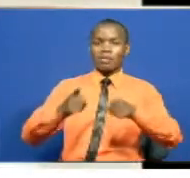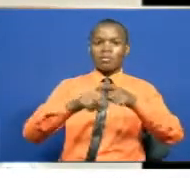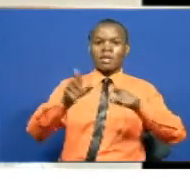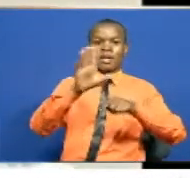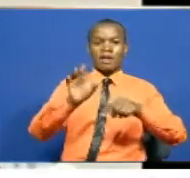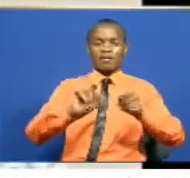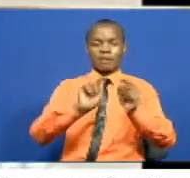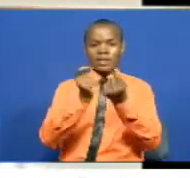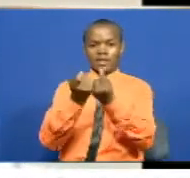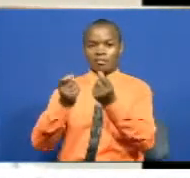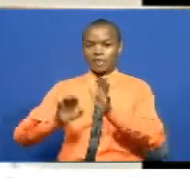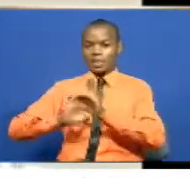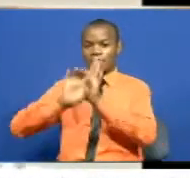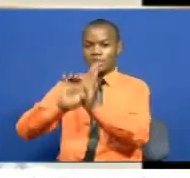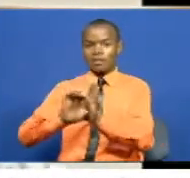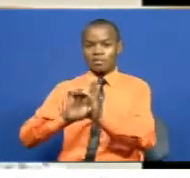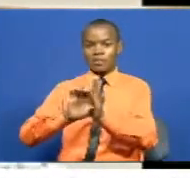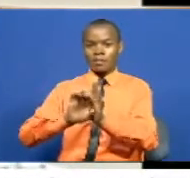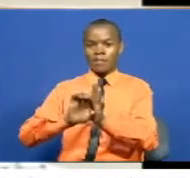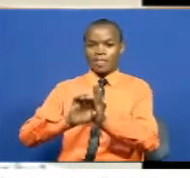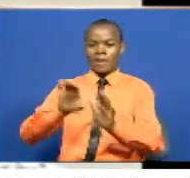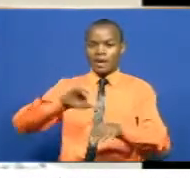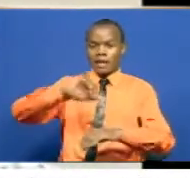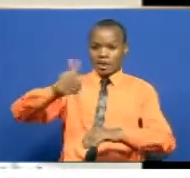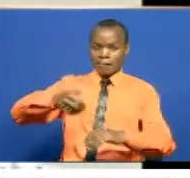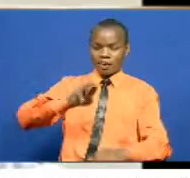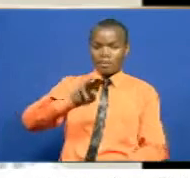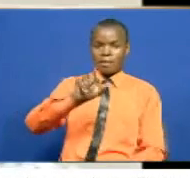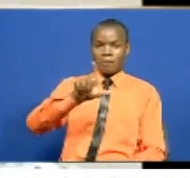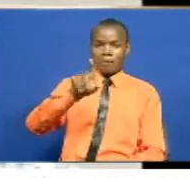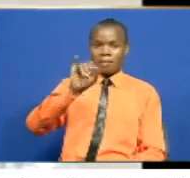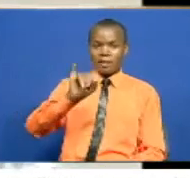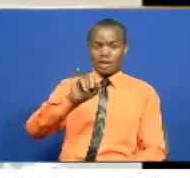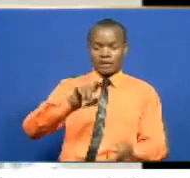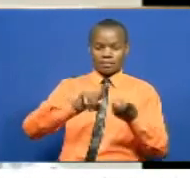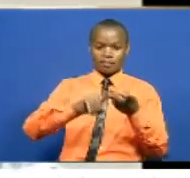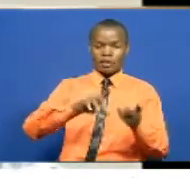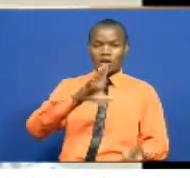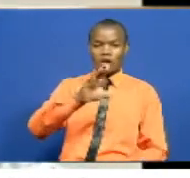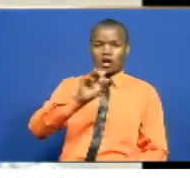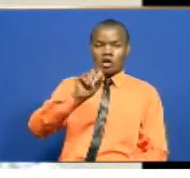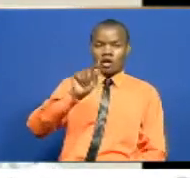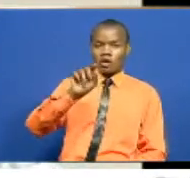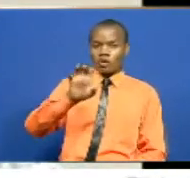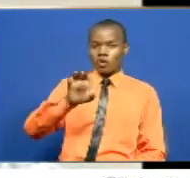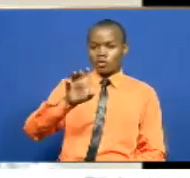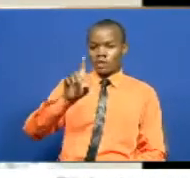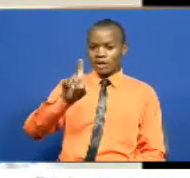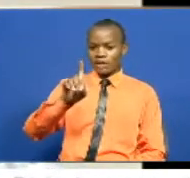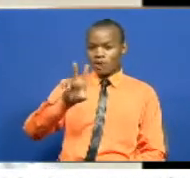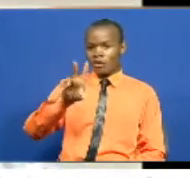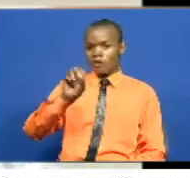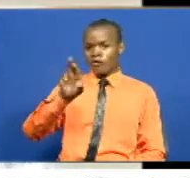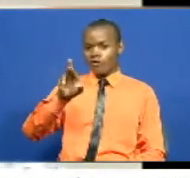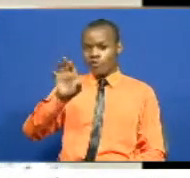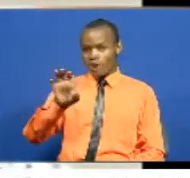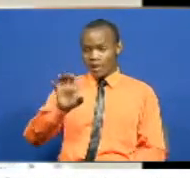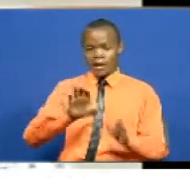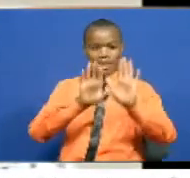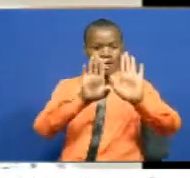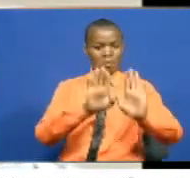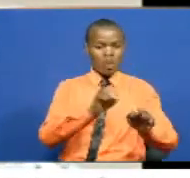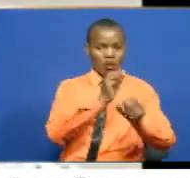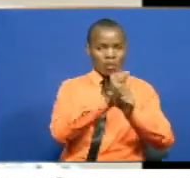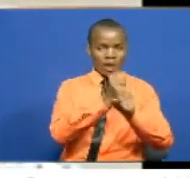Cameroon, Mali, Cote d'Ivoire. So we have to do something to be part